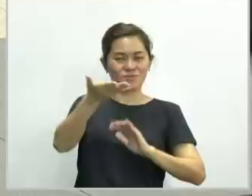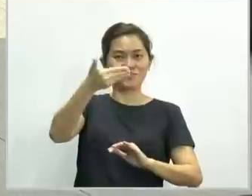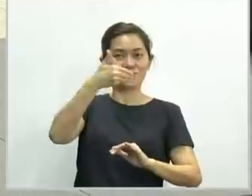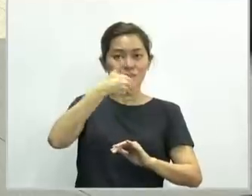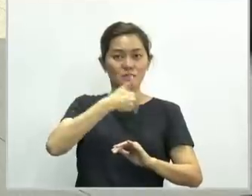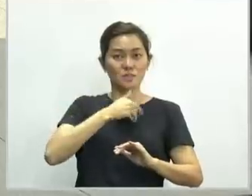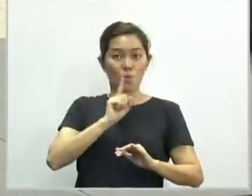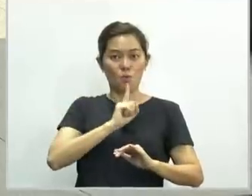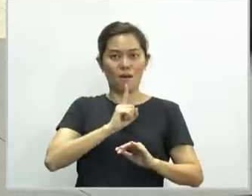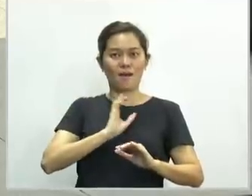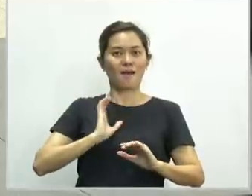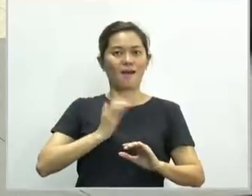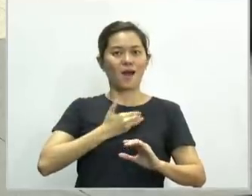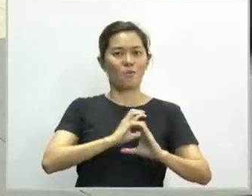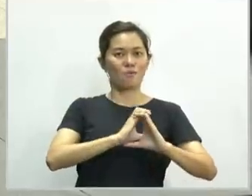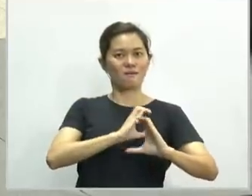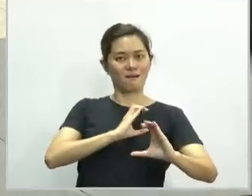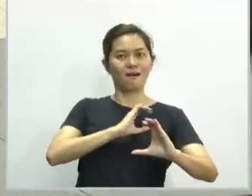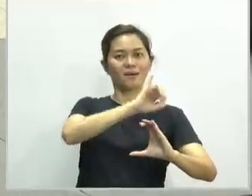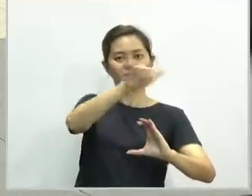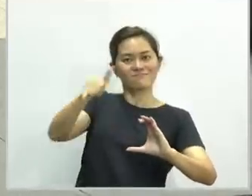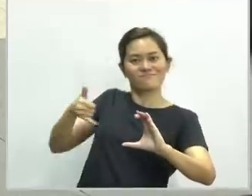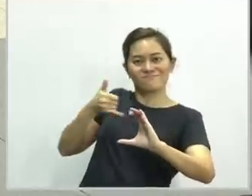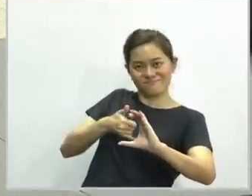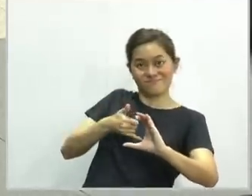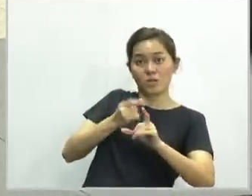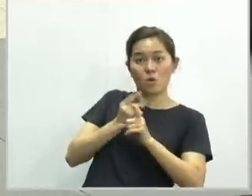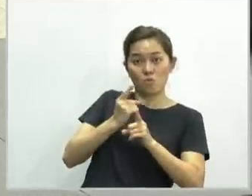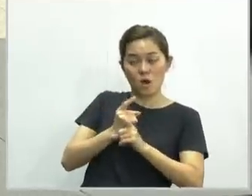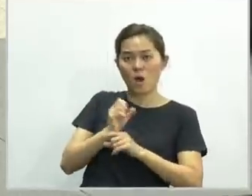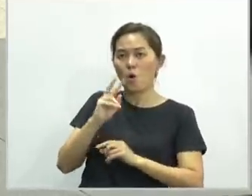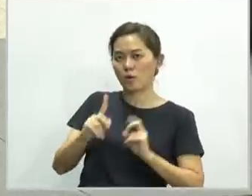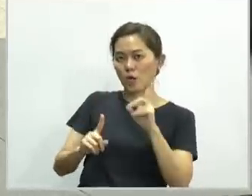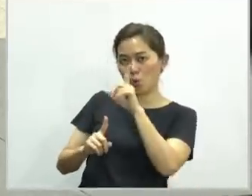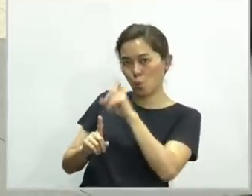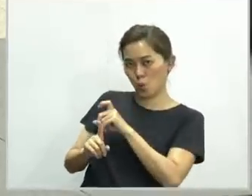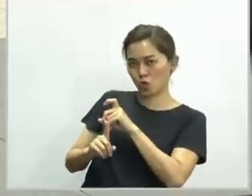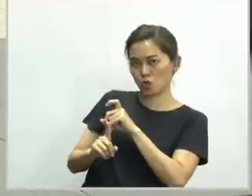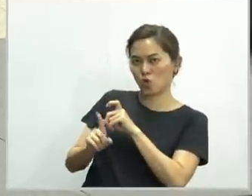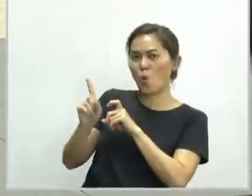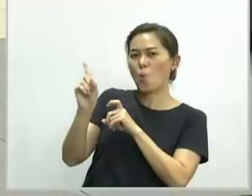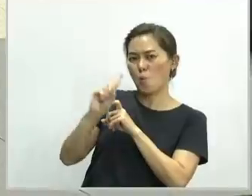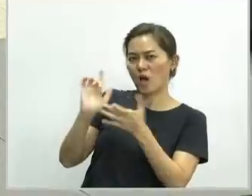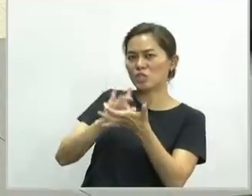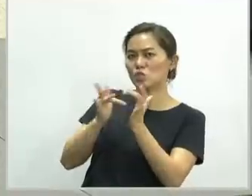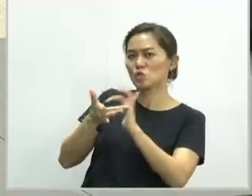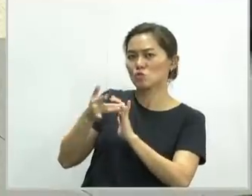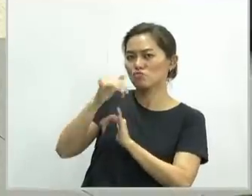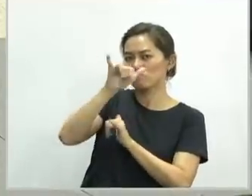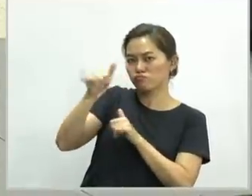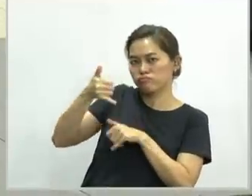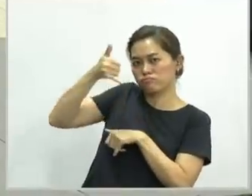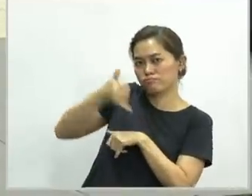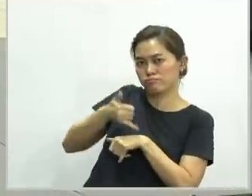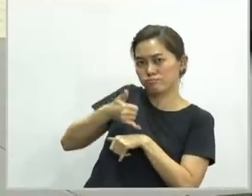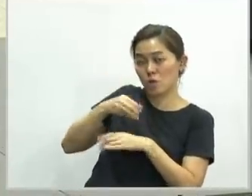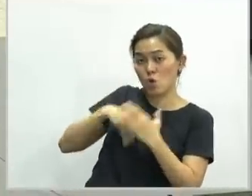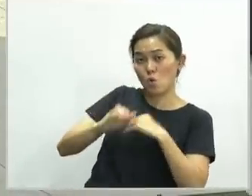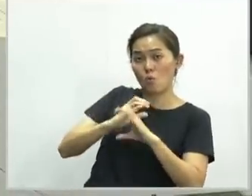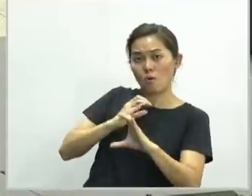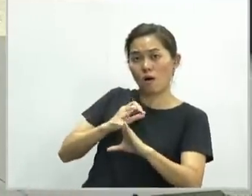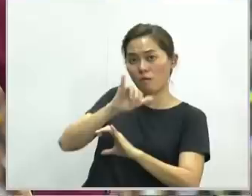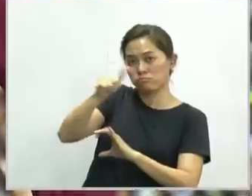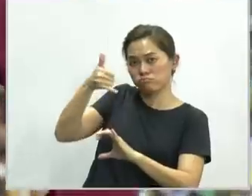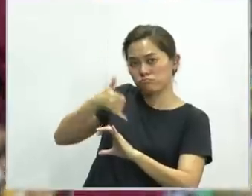of our lives. Okay? The question is this: where is Jesus in the car of your